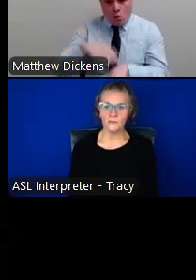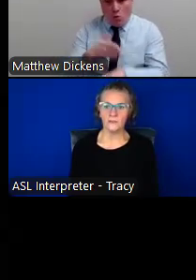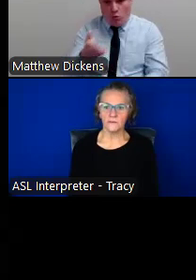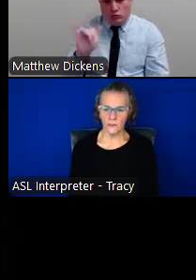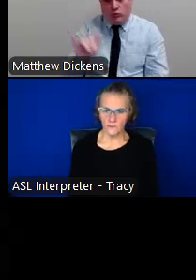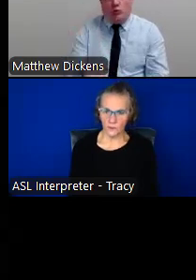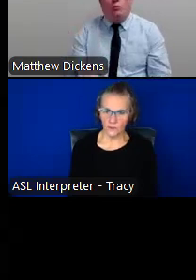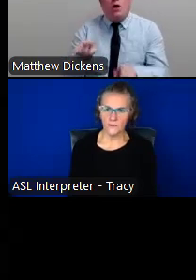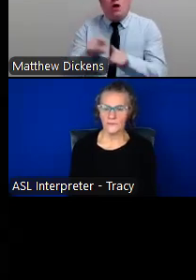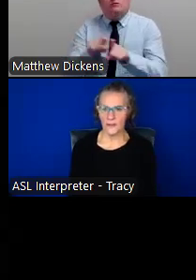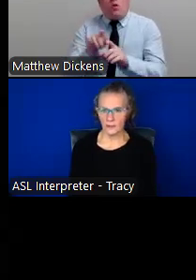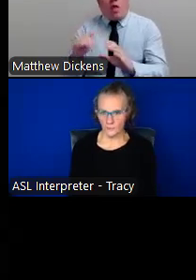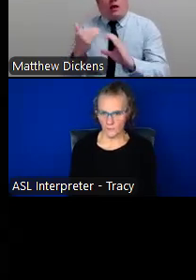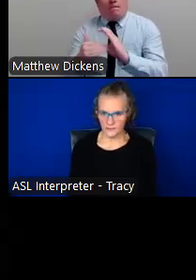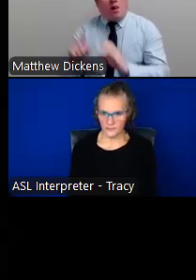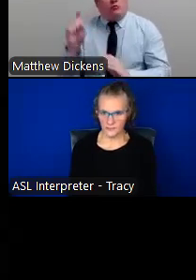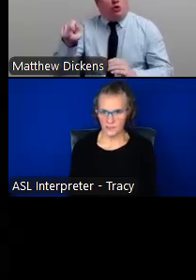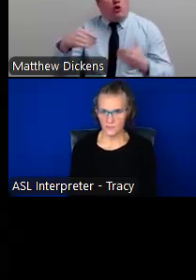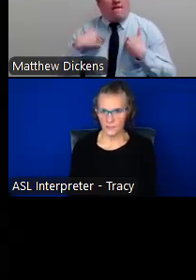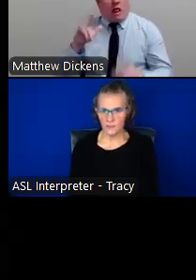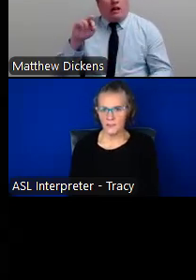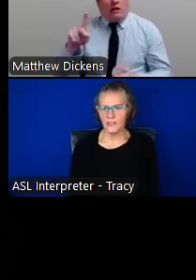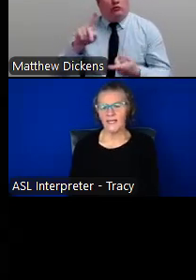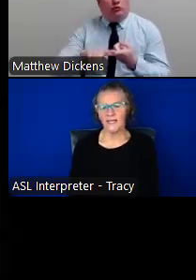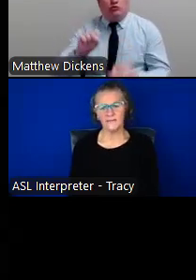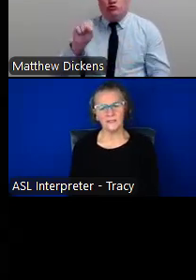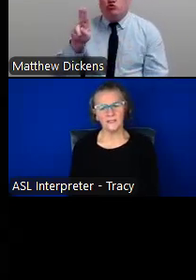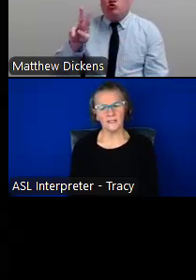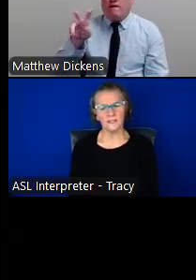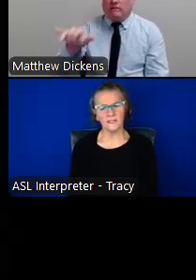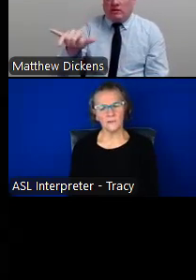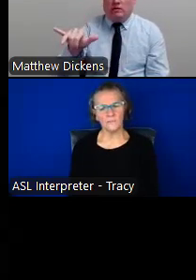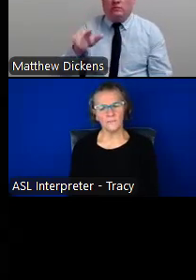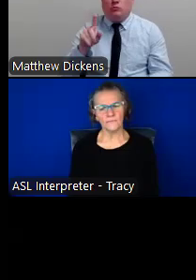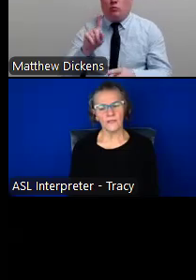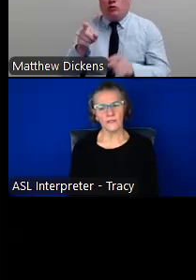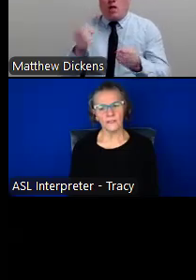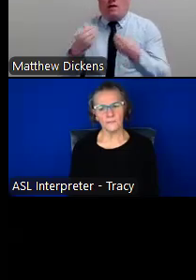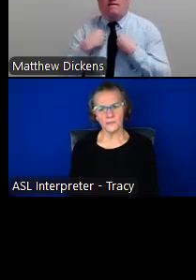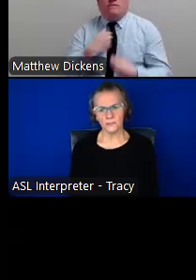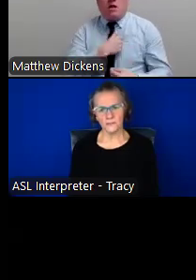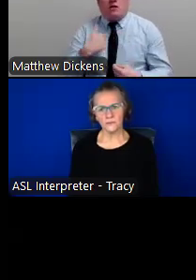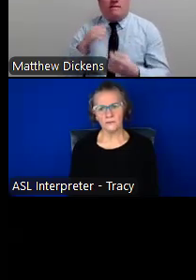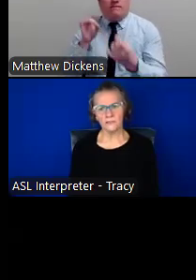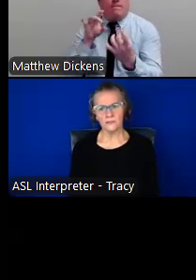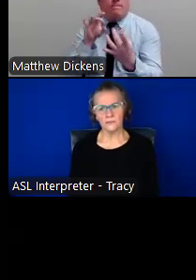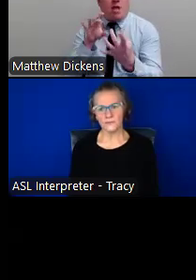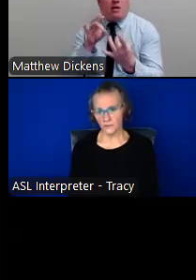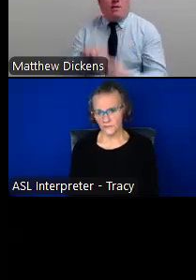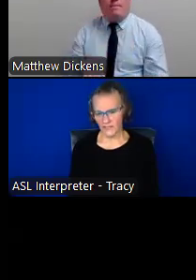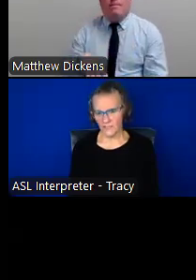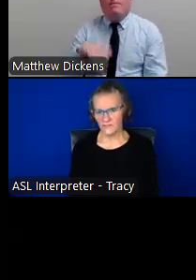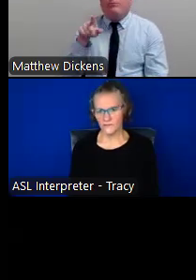of the webinar and the PowerPoint presentation as well. And the email should also include a link to